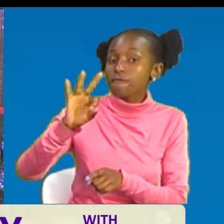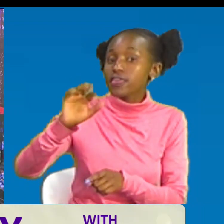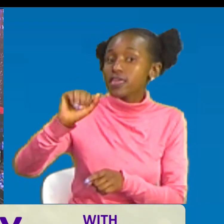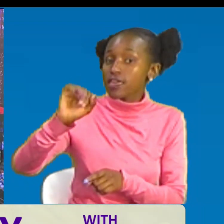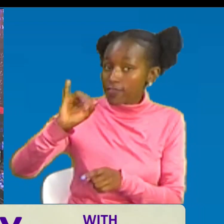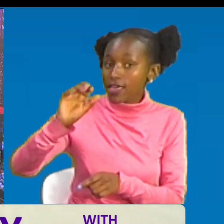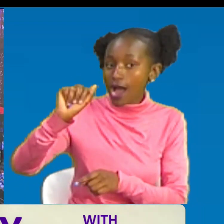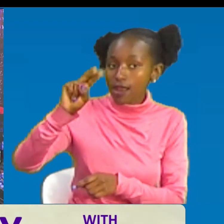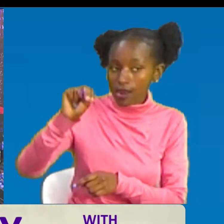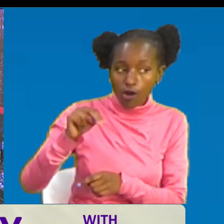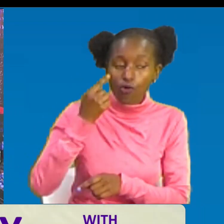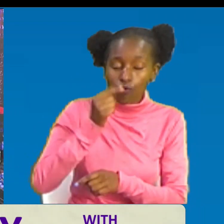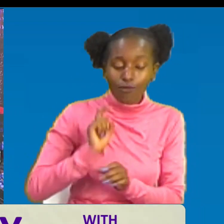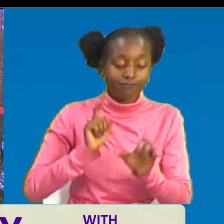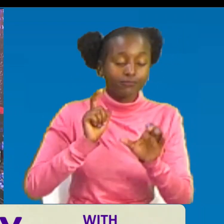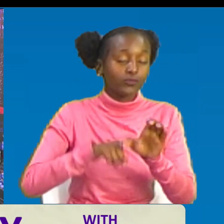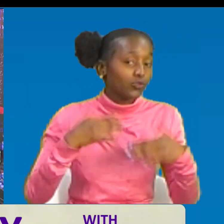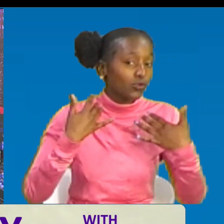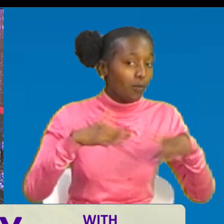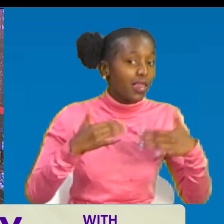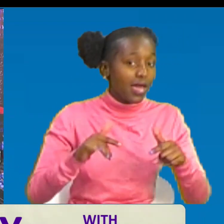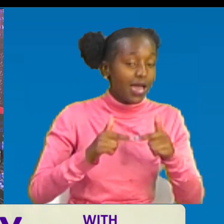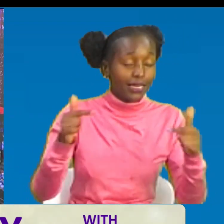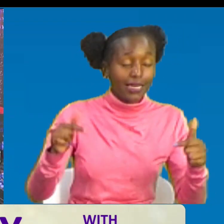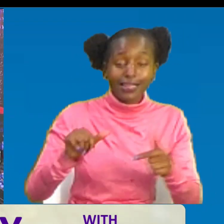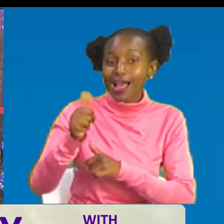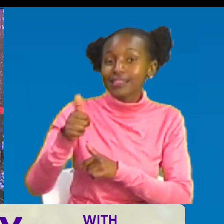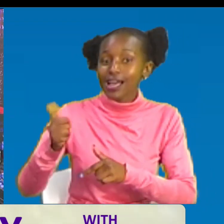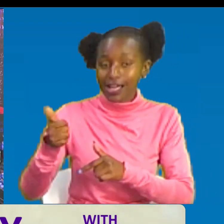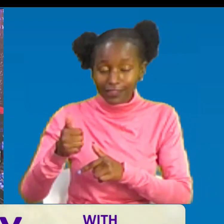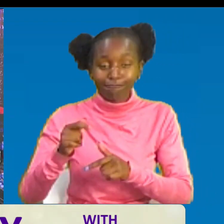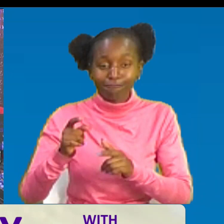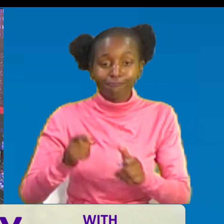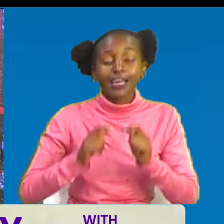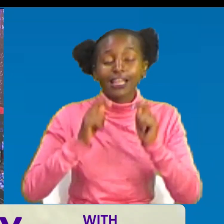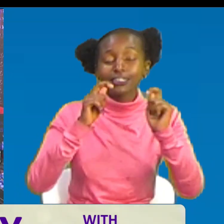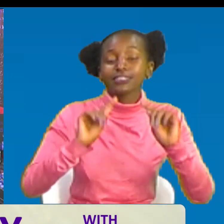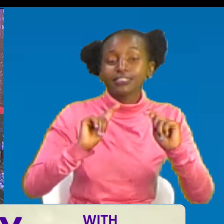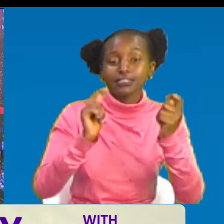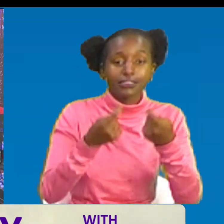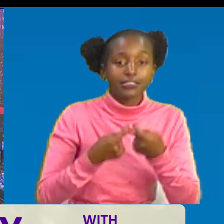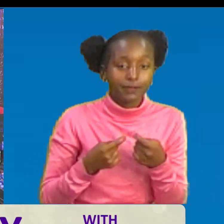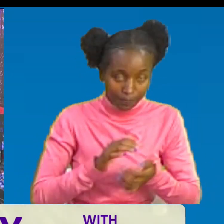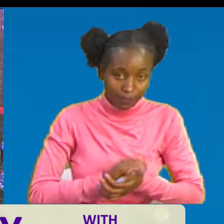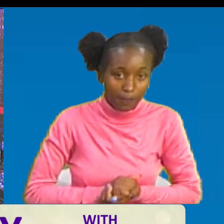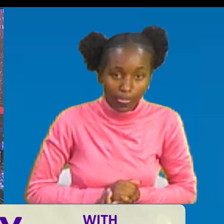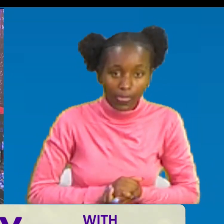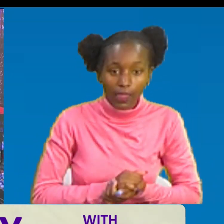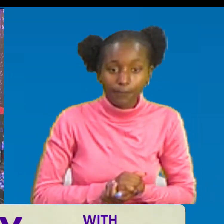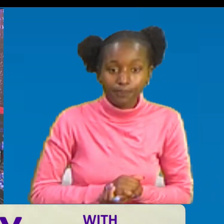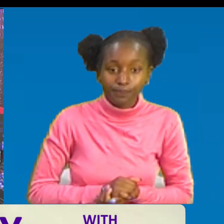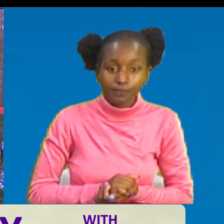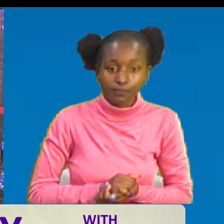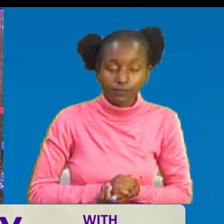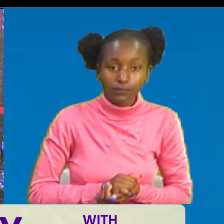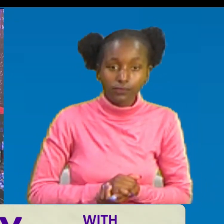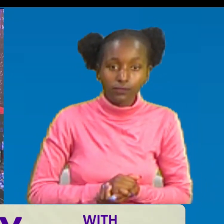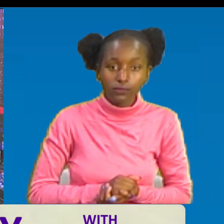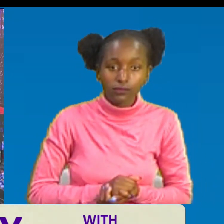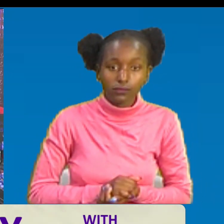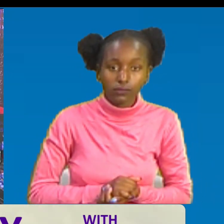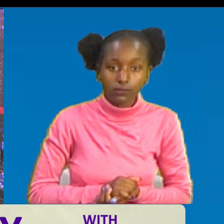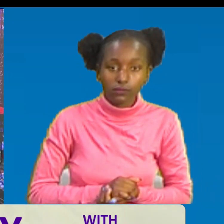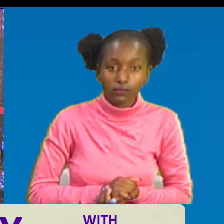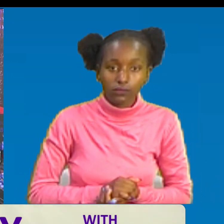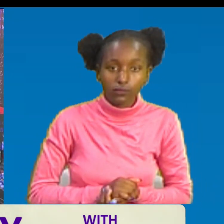this coming out to play alongside the talented Ashraf Hakimi in the Morocco squad. Of